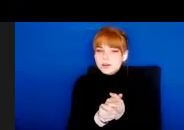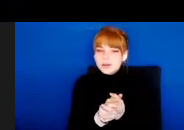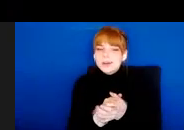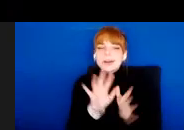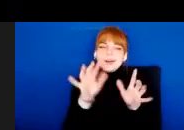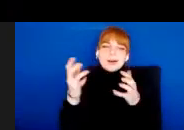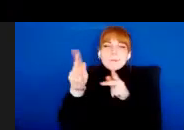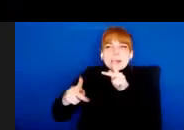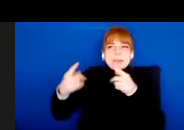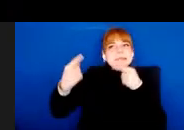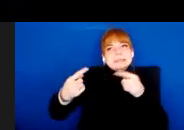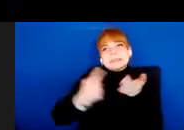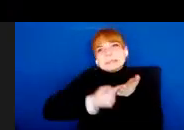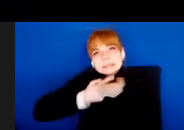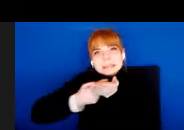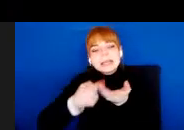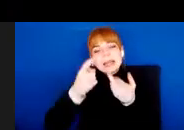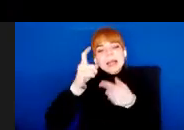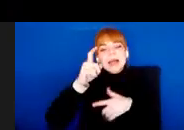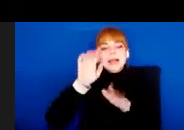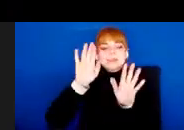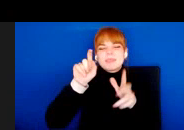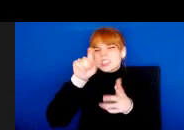but I should probably remove the word probably there.